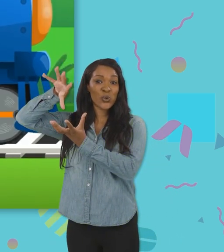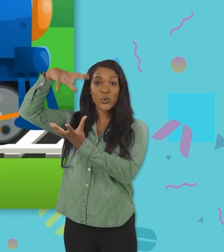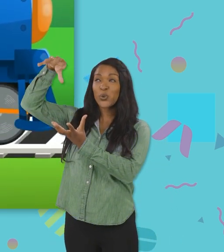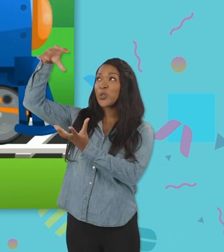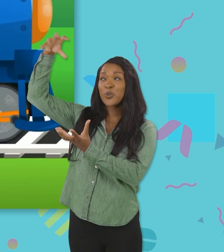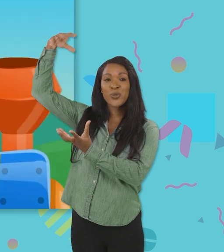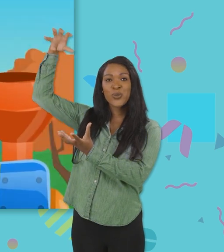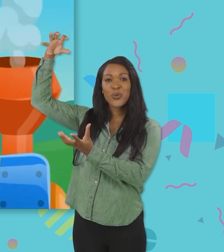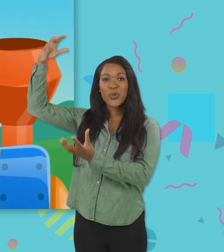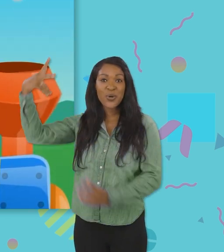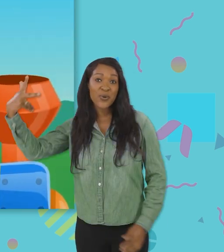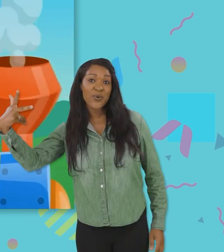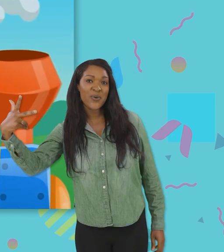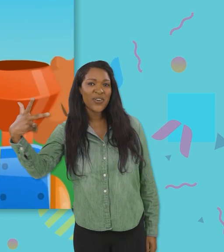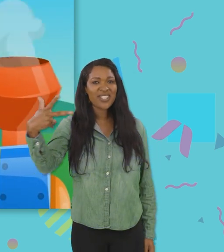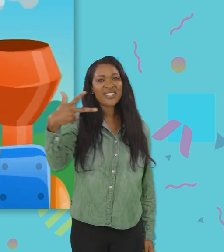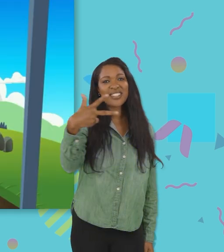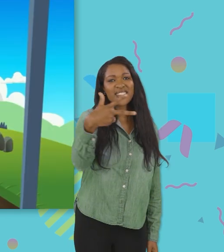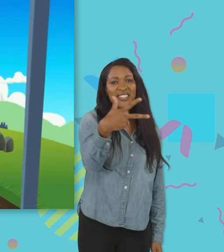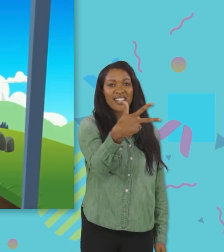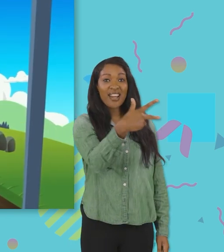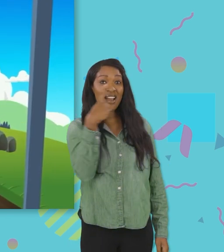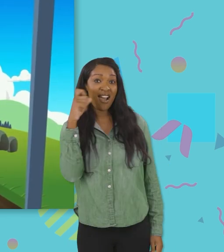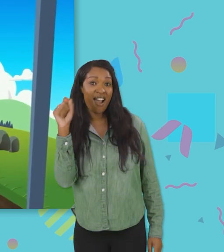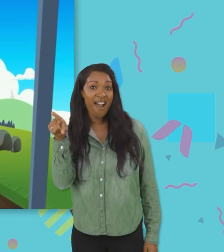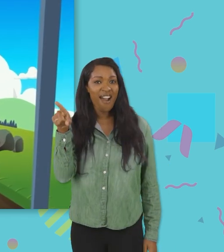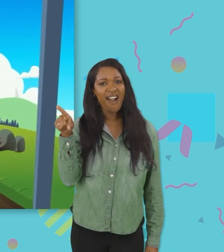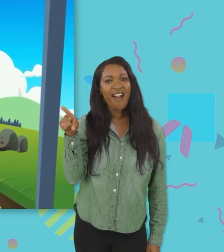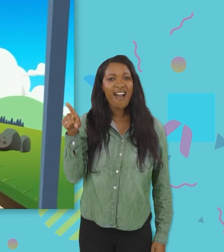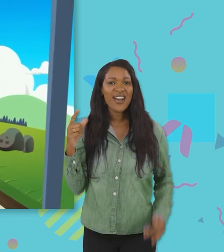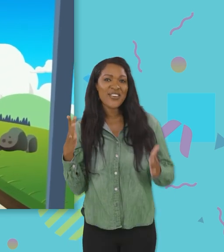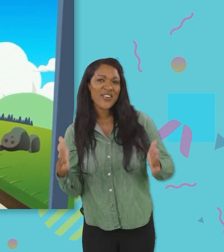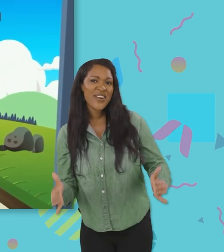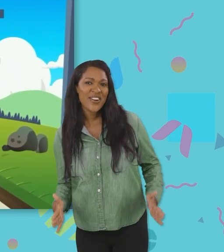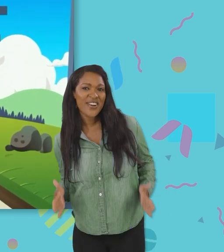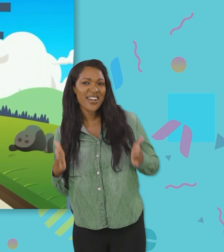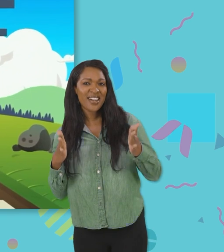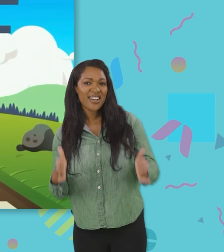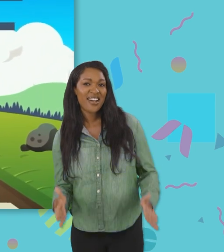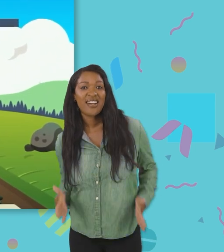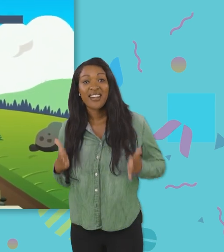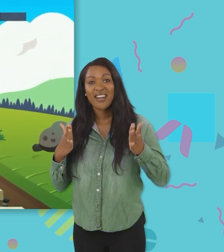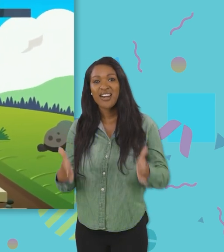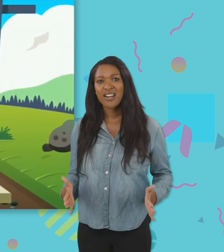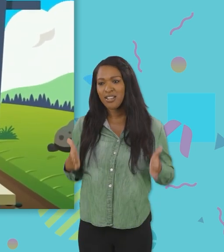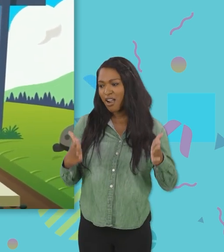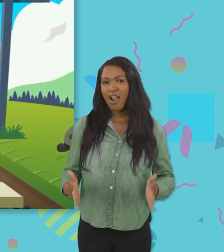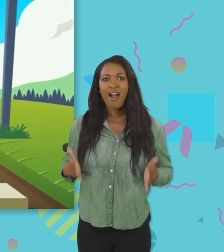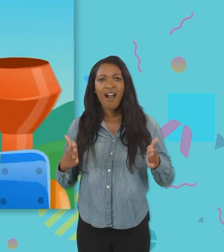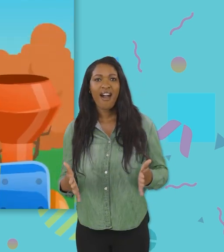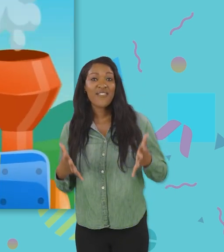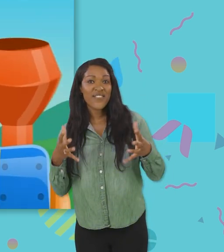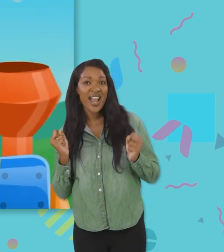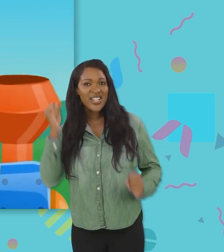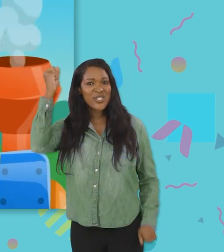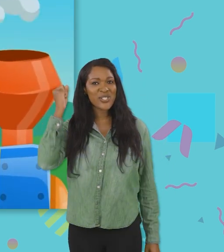A train. Choo-choo, here comes a train. It's rolling on the tracks, gonna get there fast,